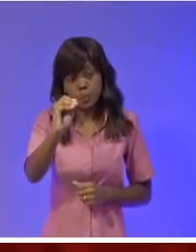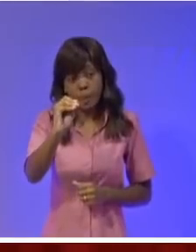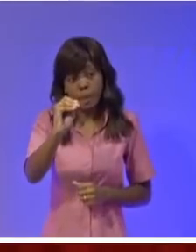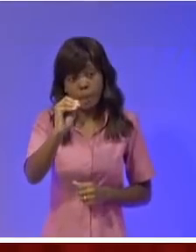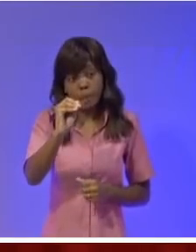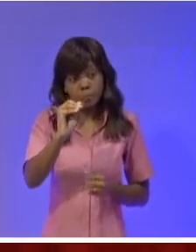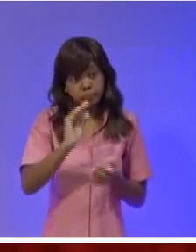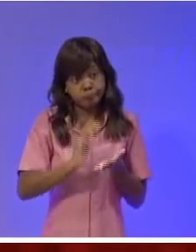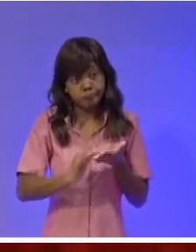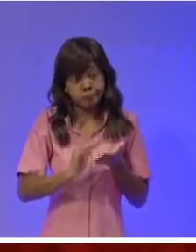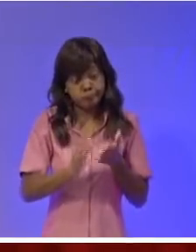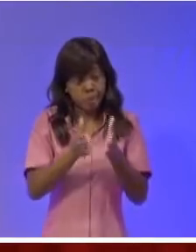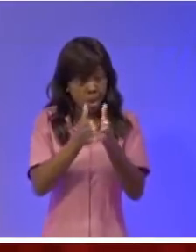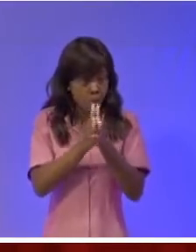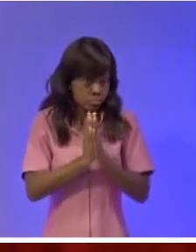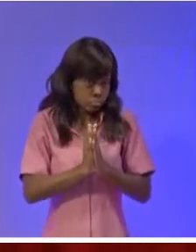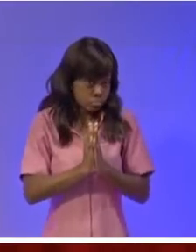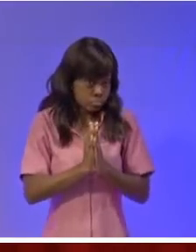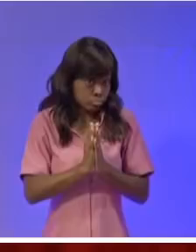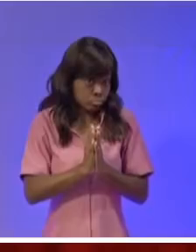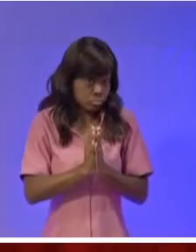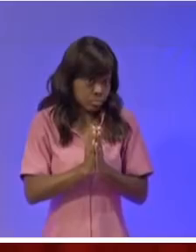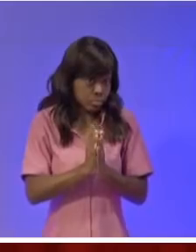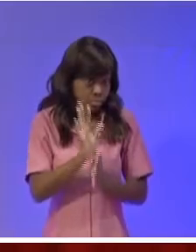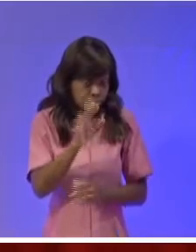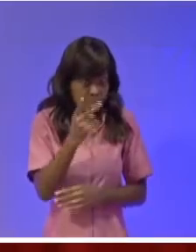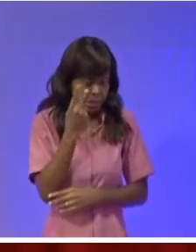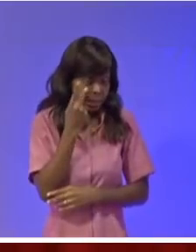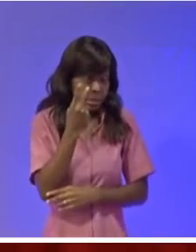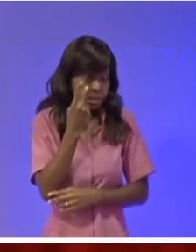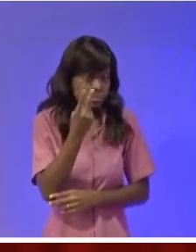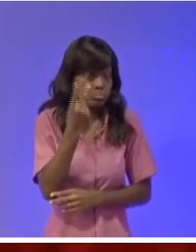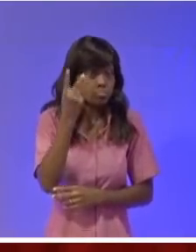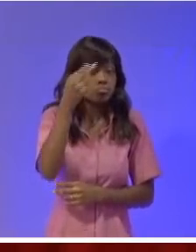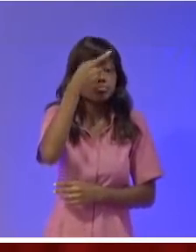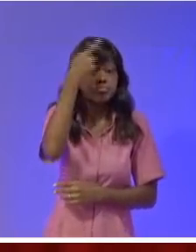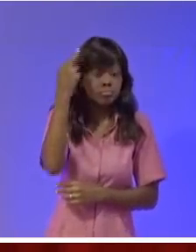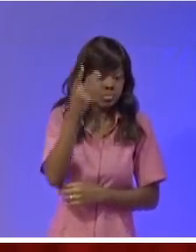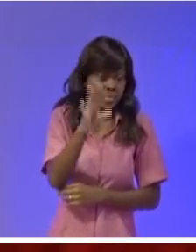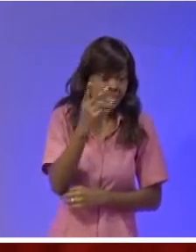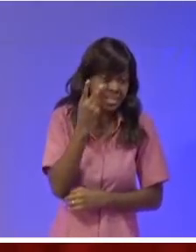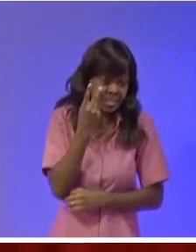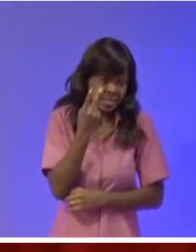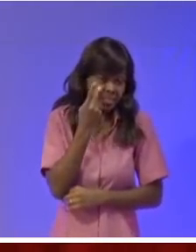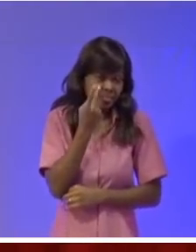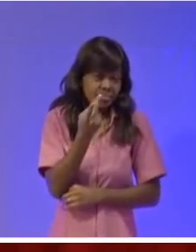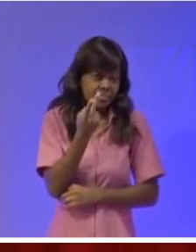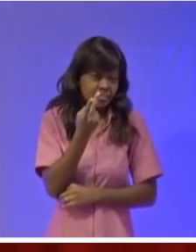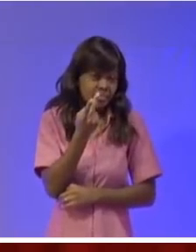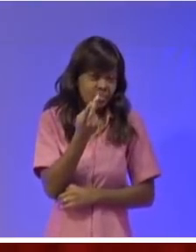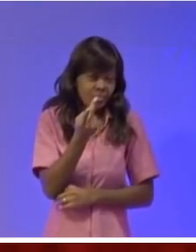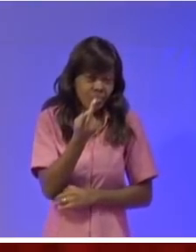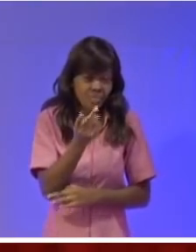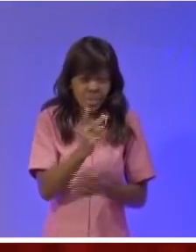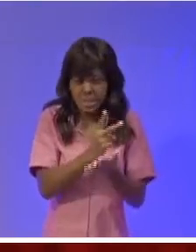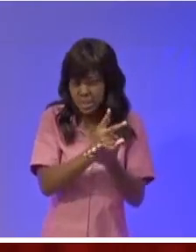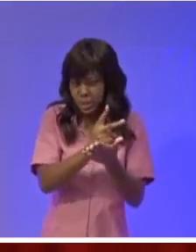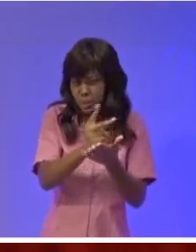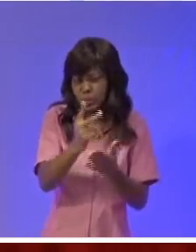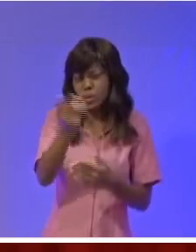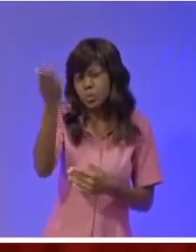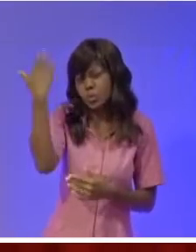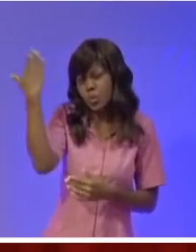question, CMO, I saw, I believe in the last week a study was done in China stating